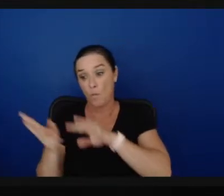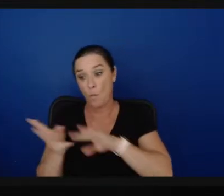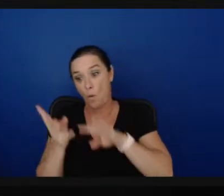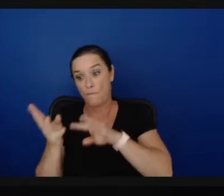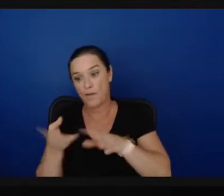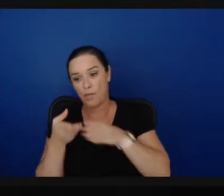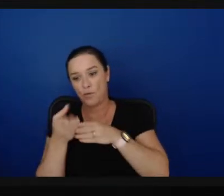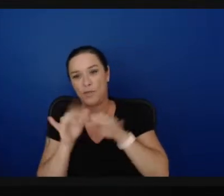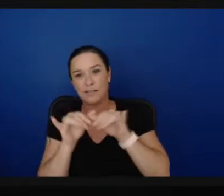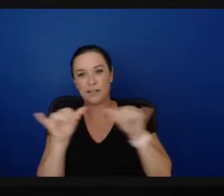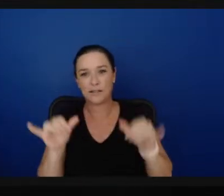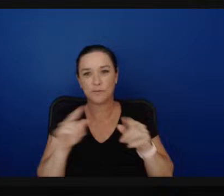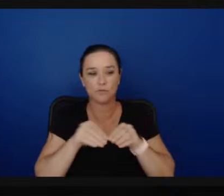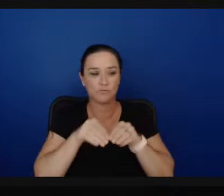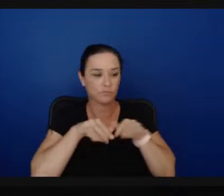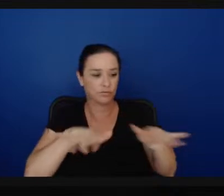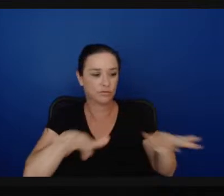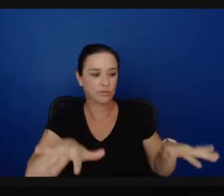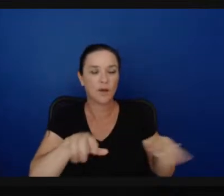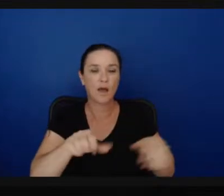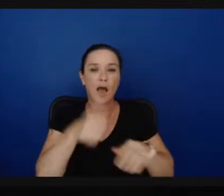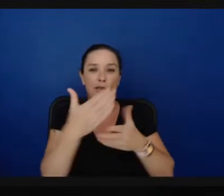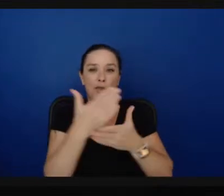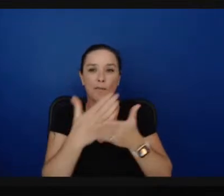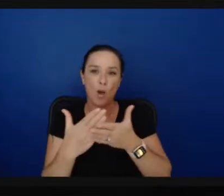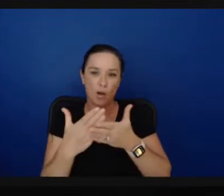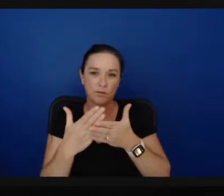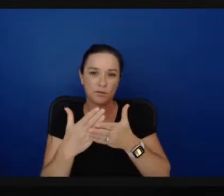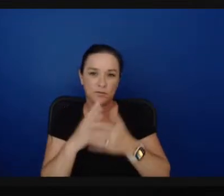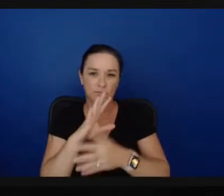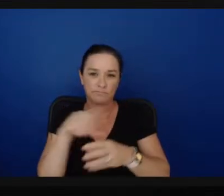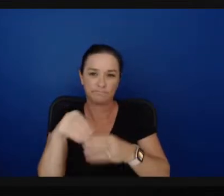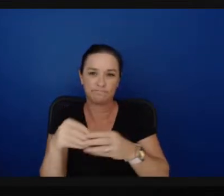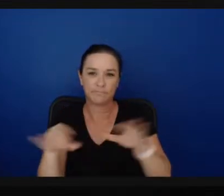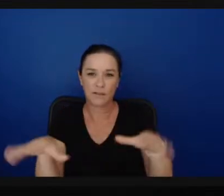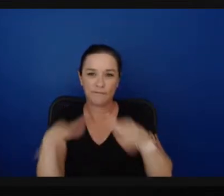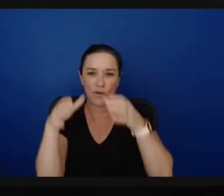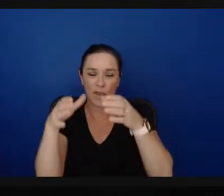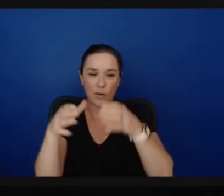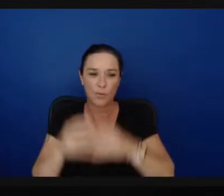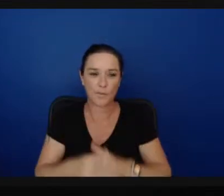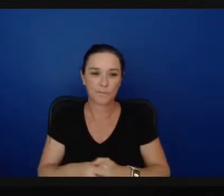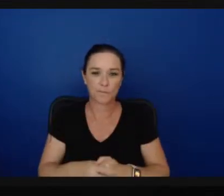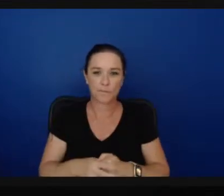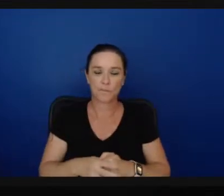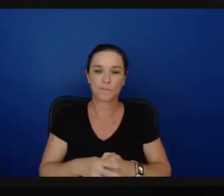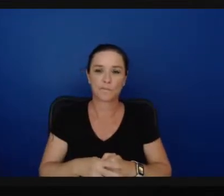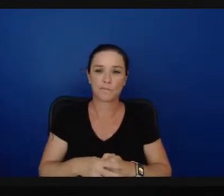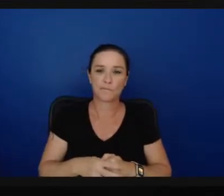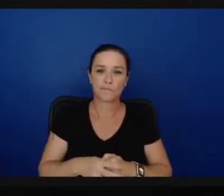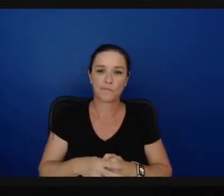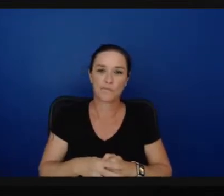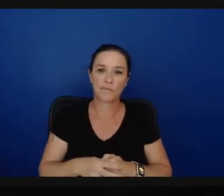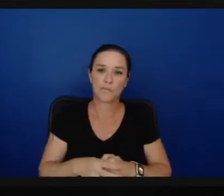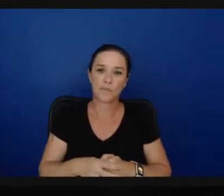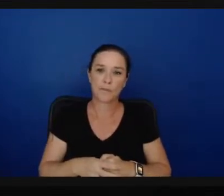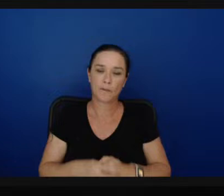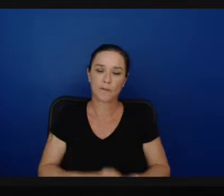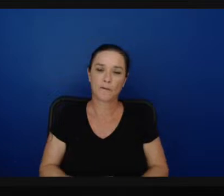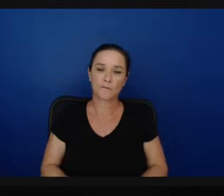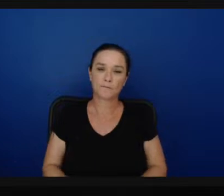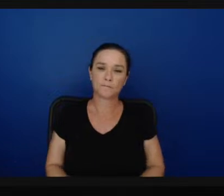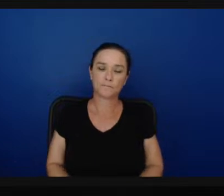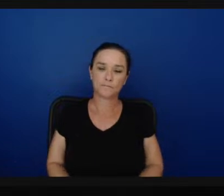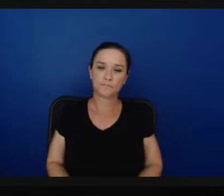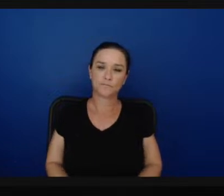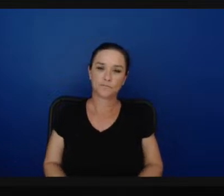distal parts of the volcano. And that's why I thought we'd cut through some of this other data like this. Right? So once